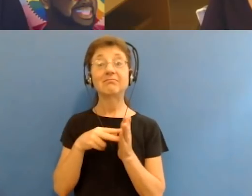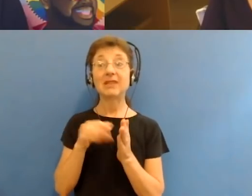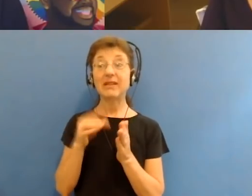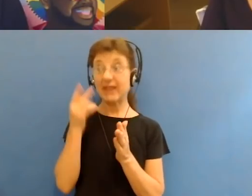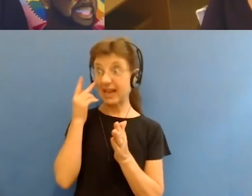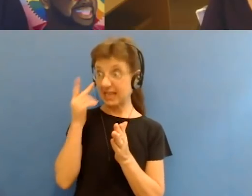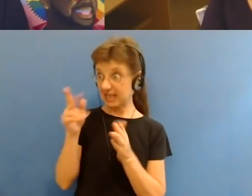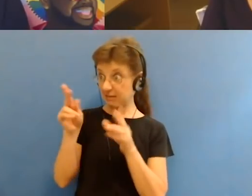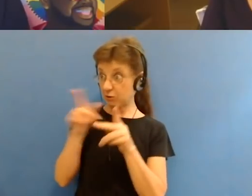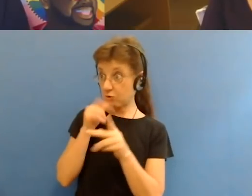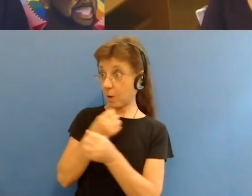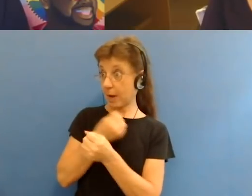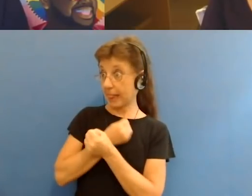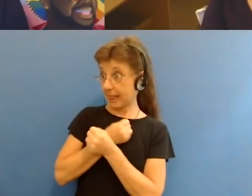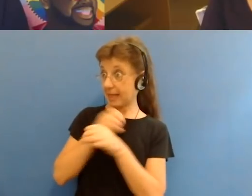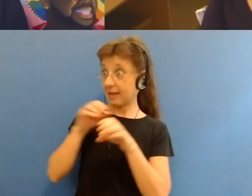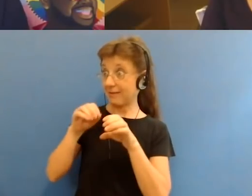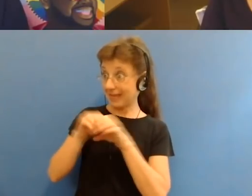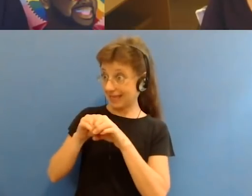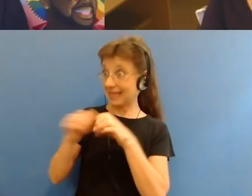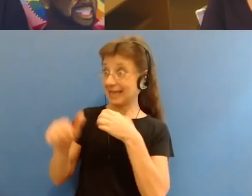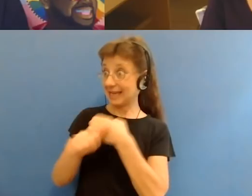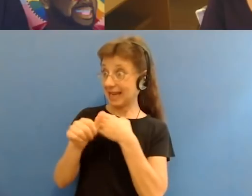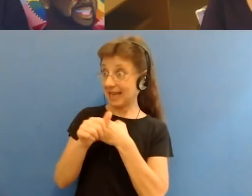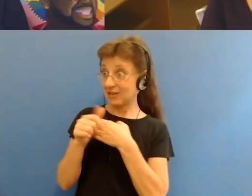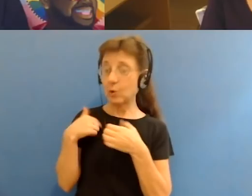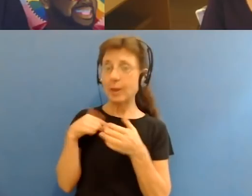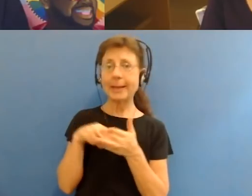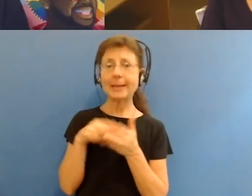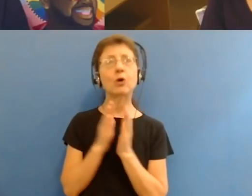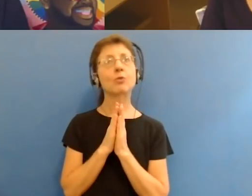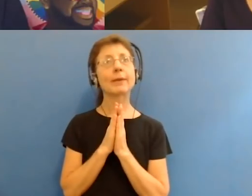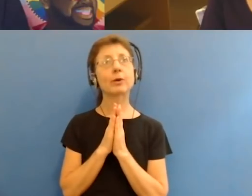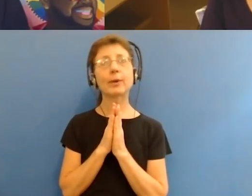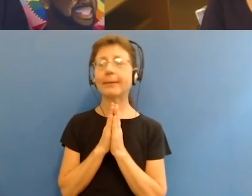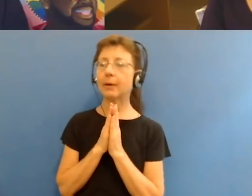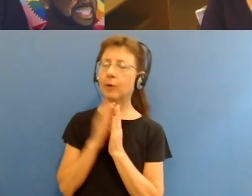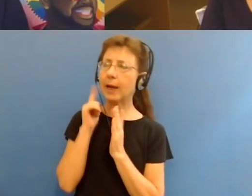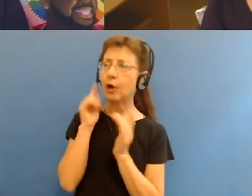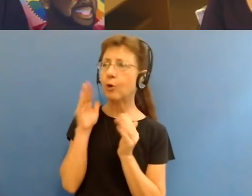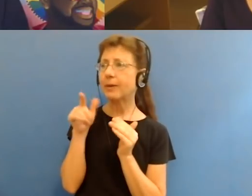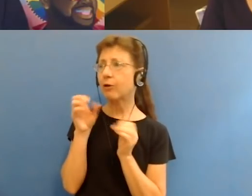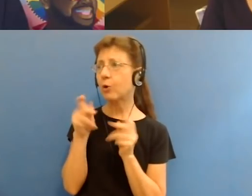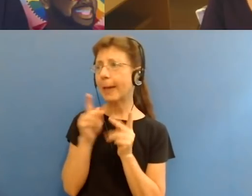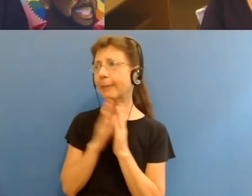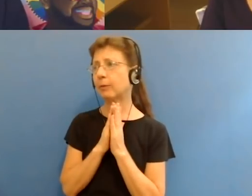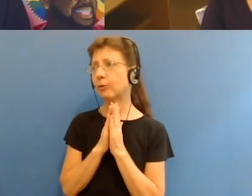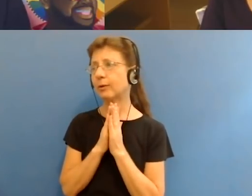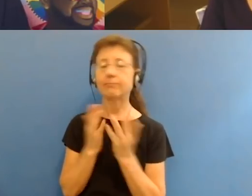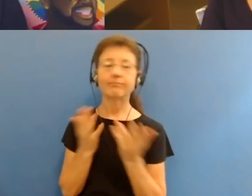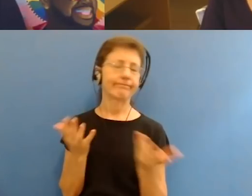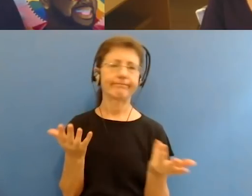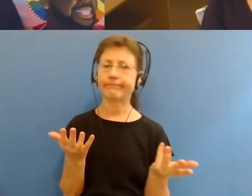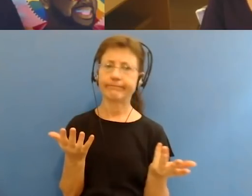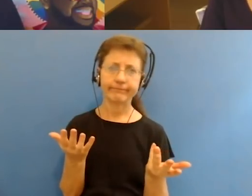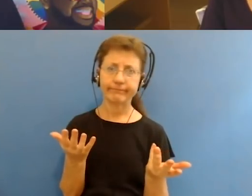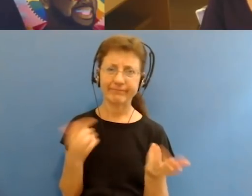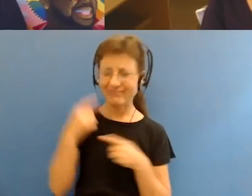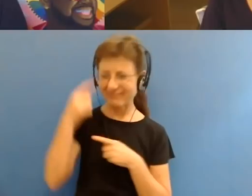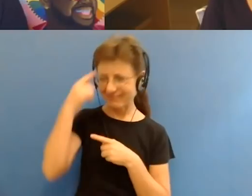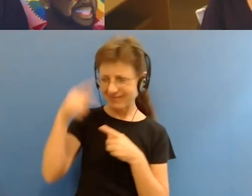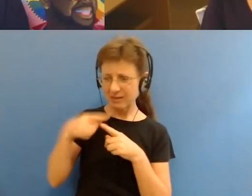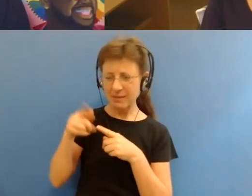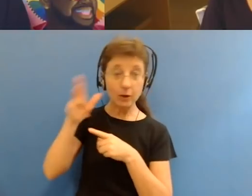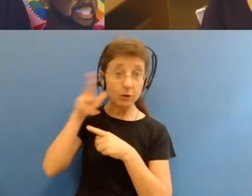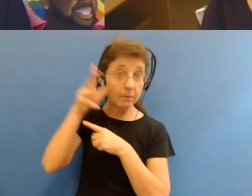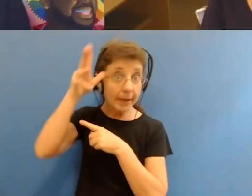I'm just actually not going to stand there and pray that they're okay. You know, I think about a parent and a child,